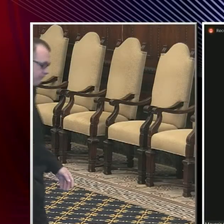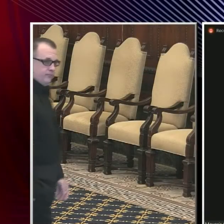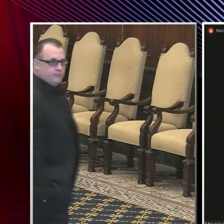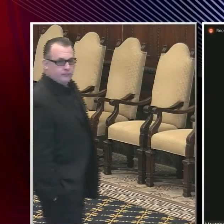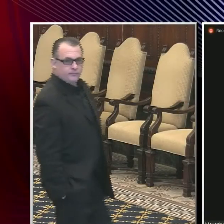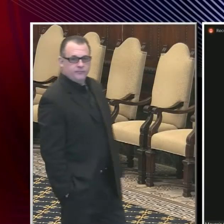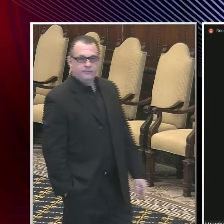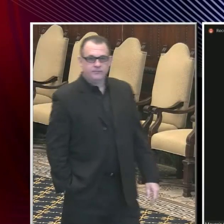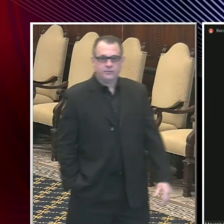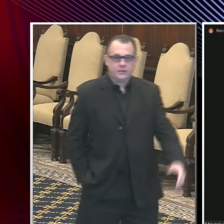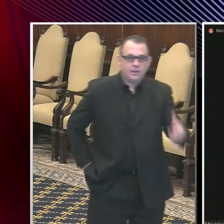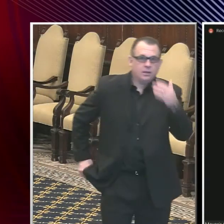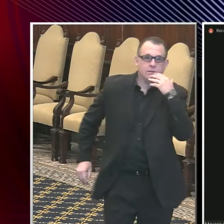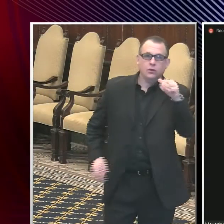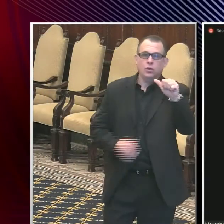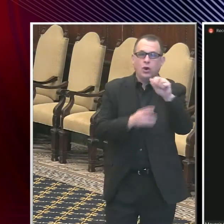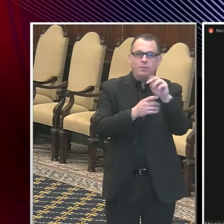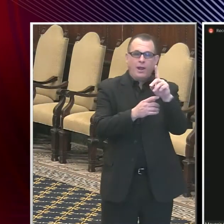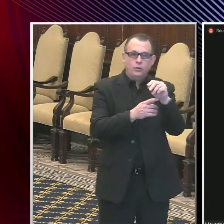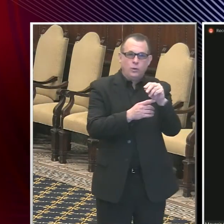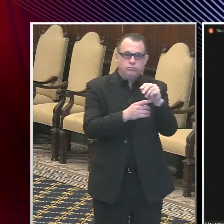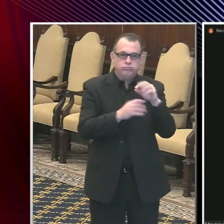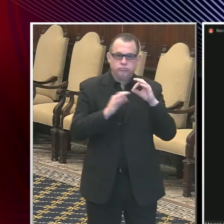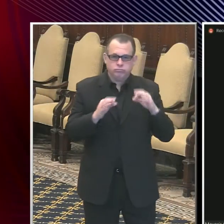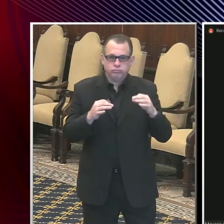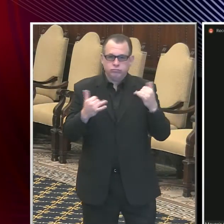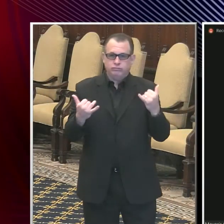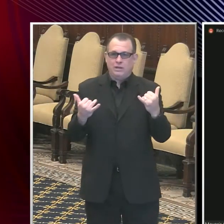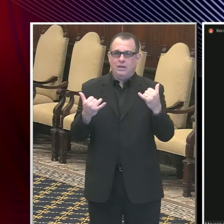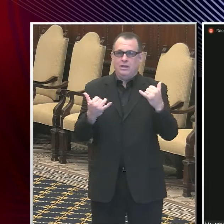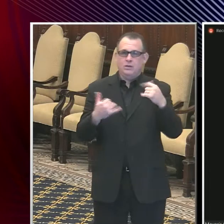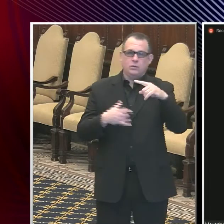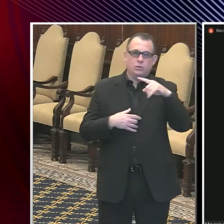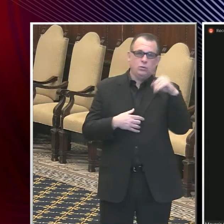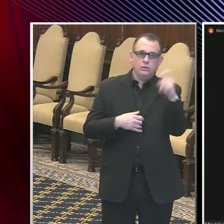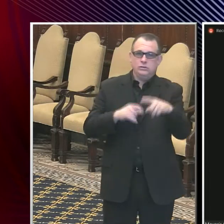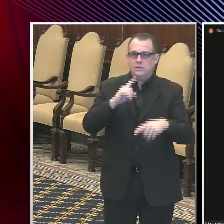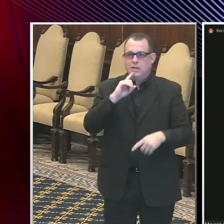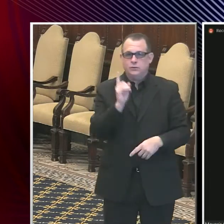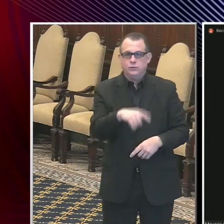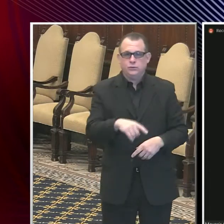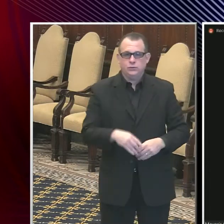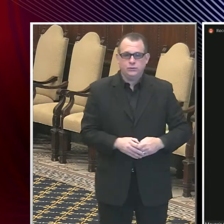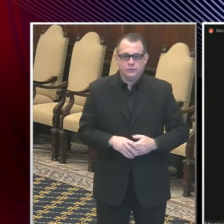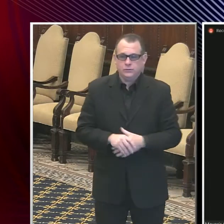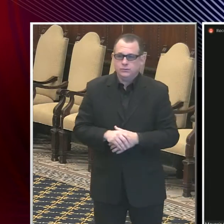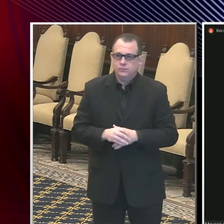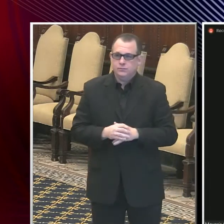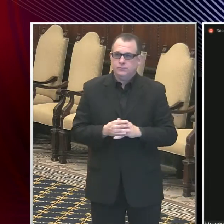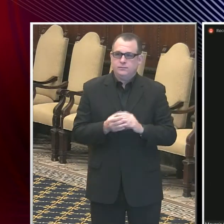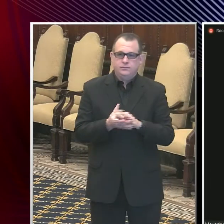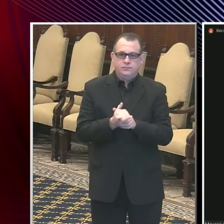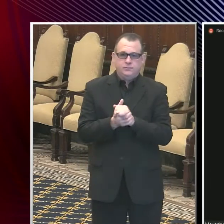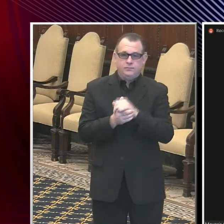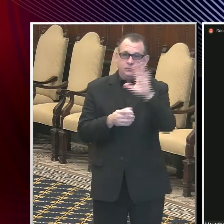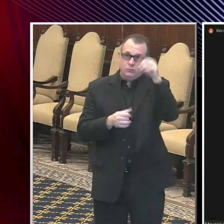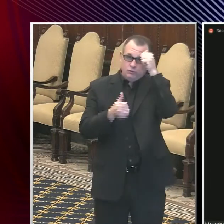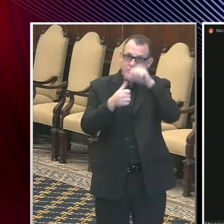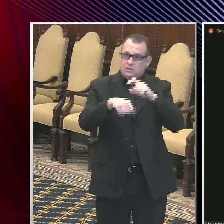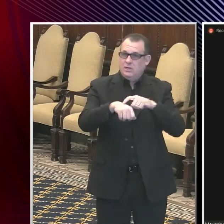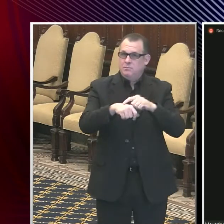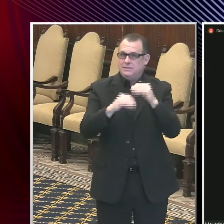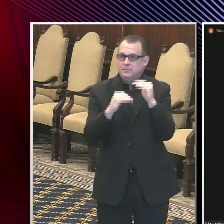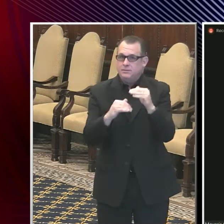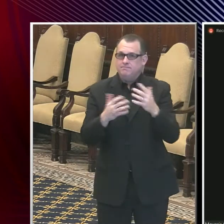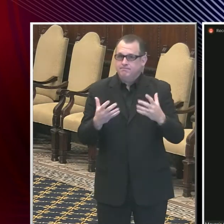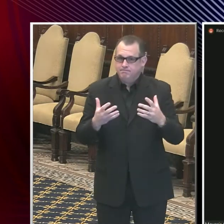Thank you, Armando. We're now going to move to the Q&A portion for members of the media. Remember, we have limited time during the briefing, so